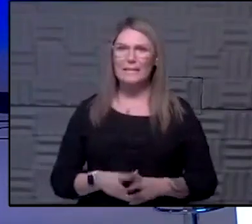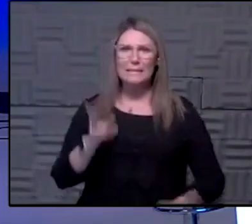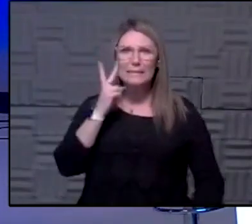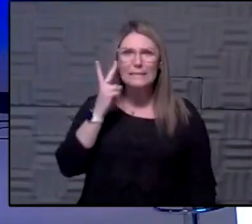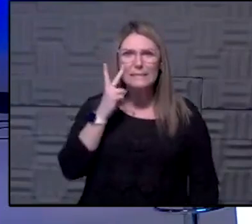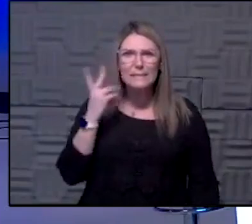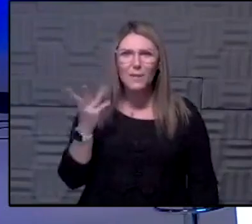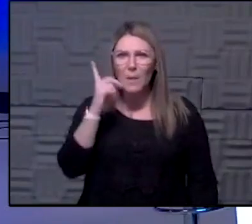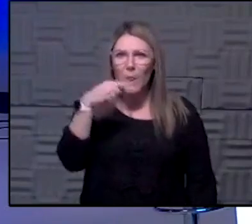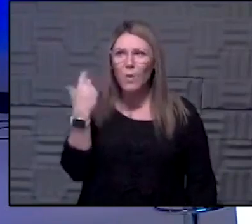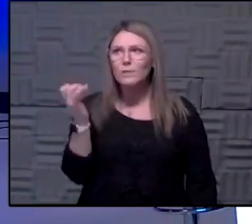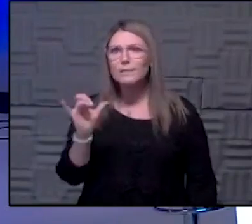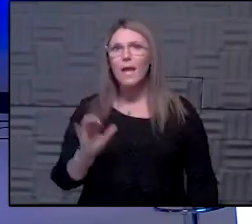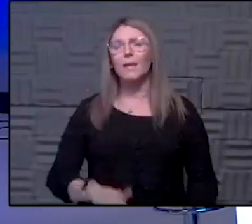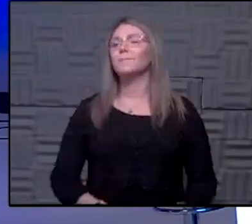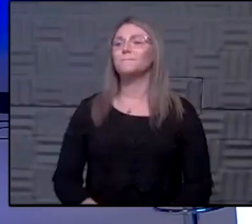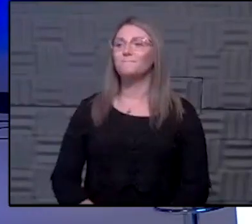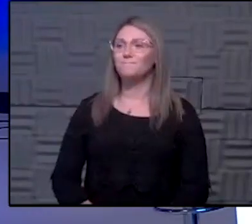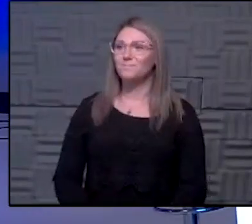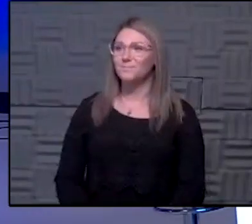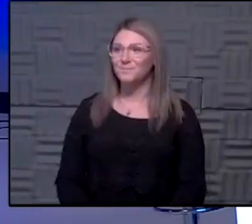see what this looks like now.